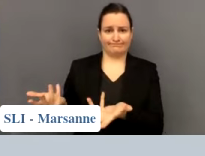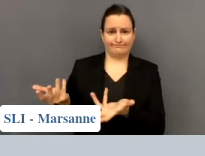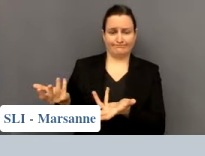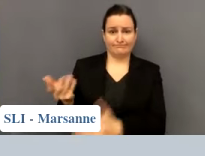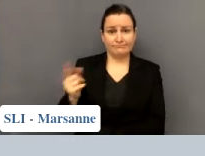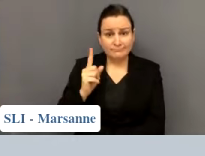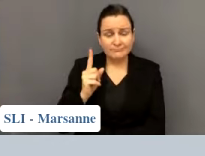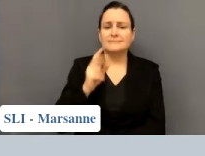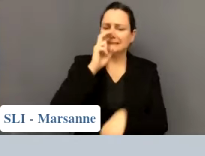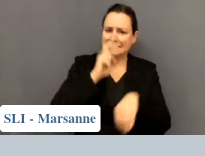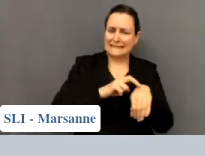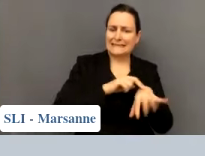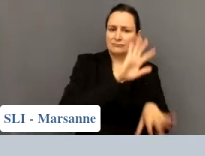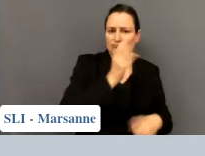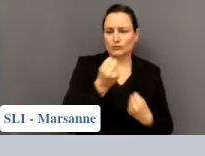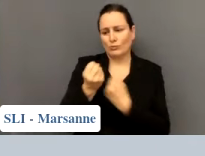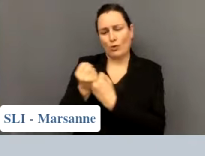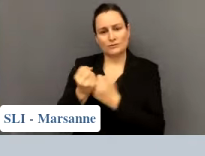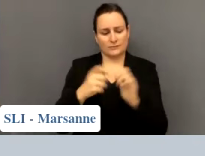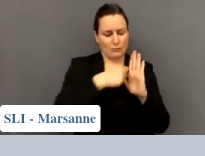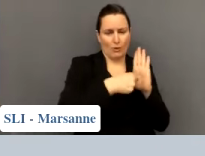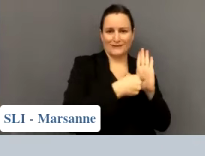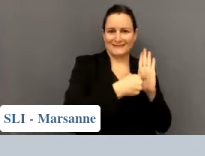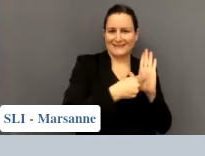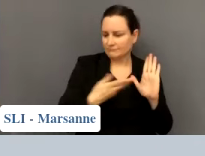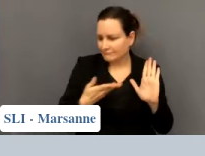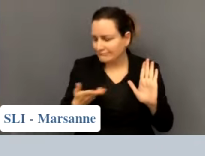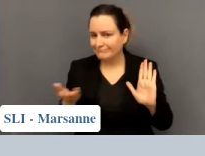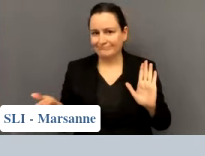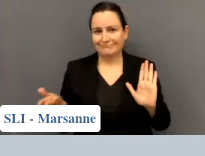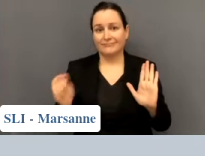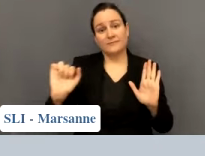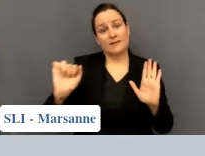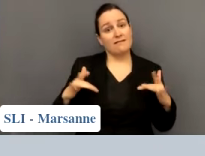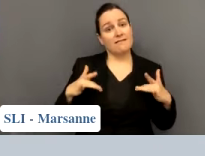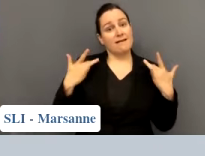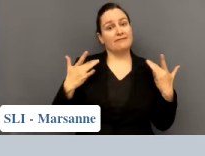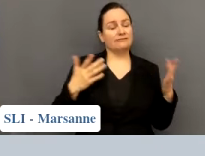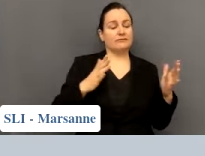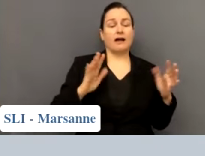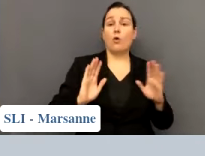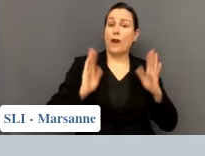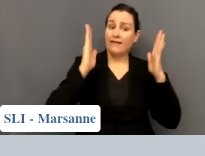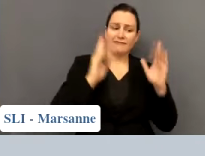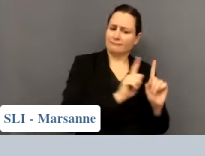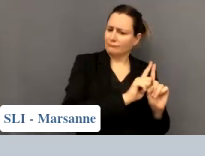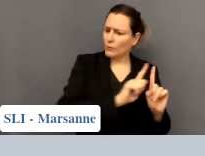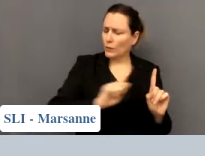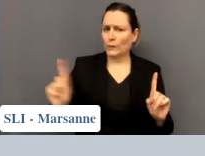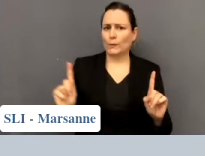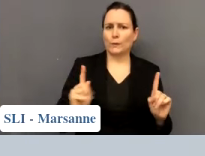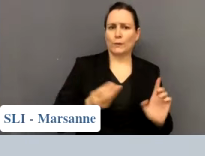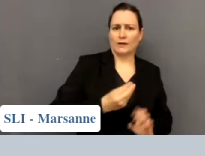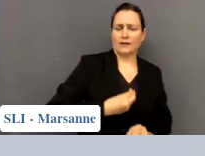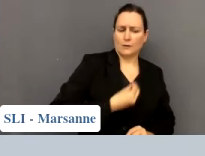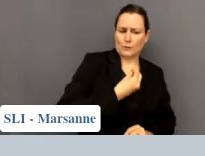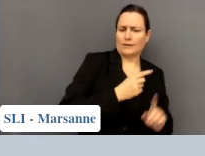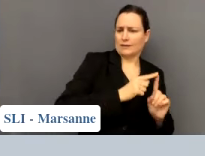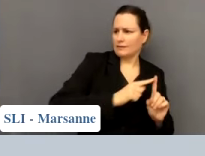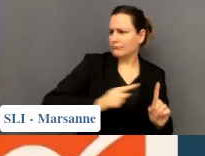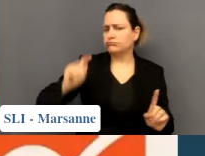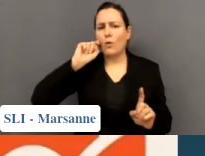support women beyond the moment of crisis across their lifetime, that violence can have an insidious global impact on a woman's